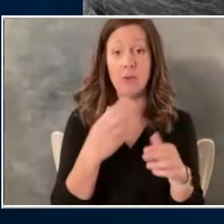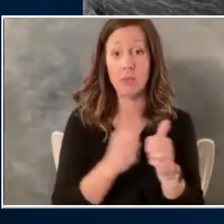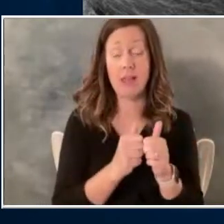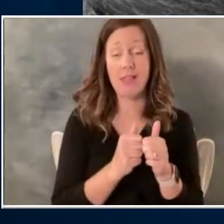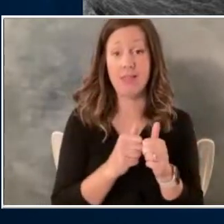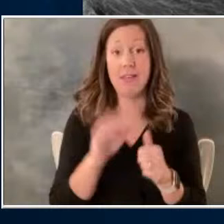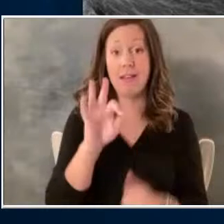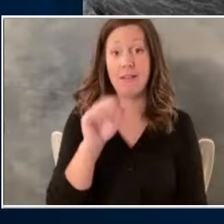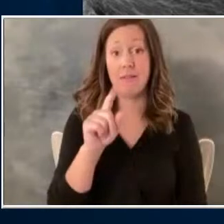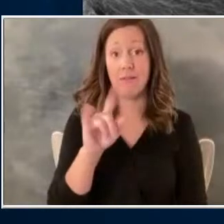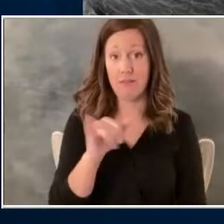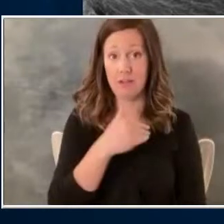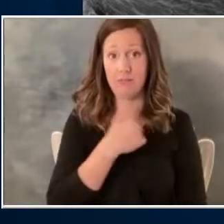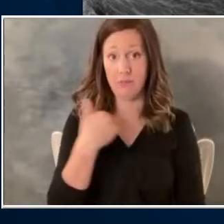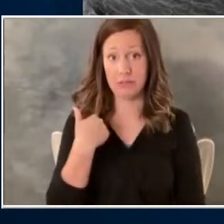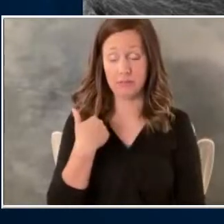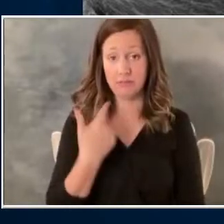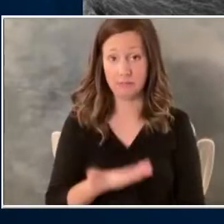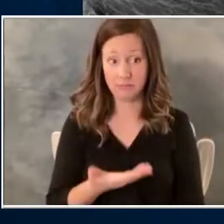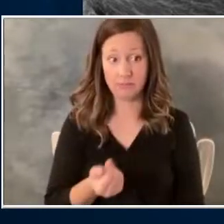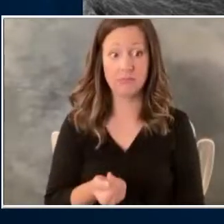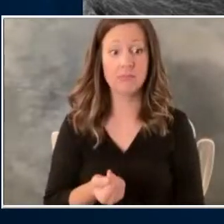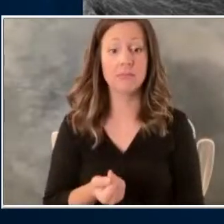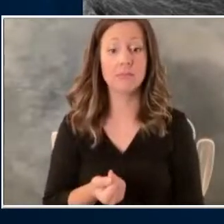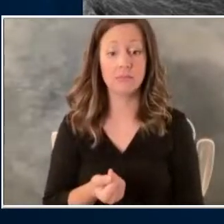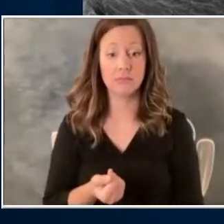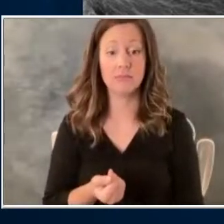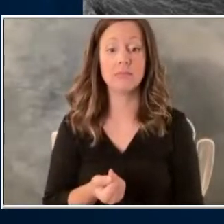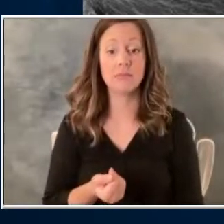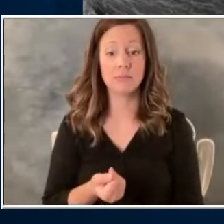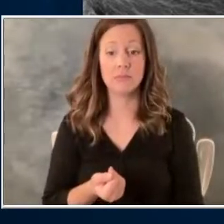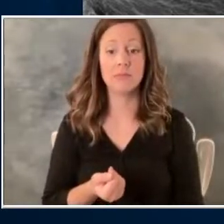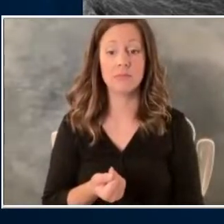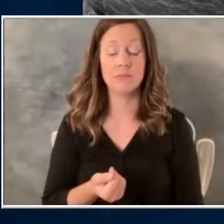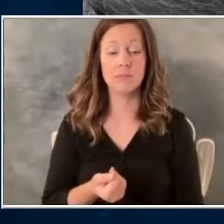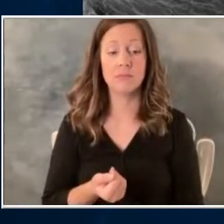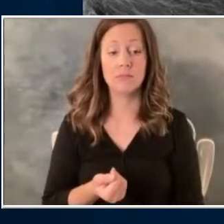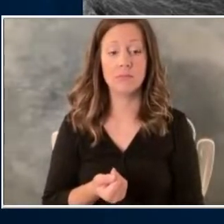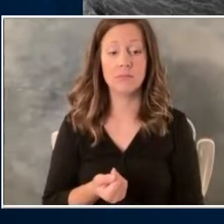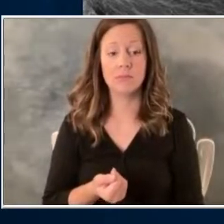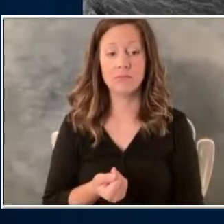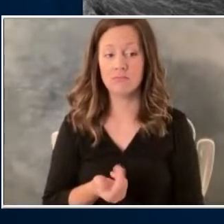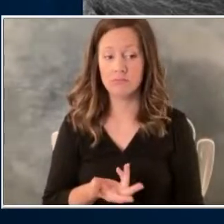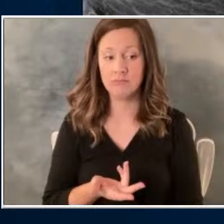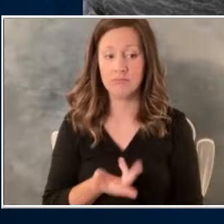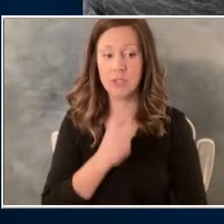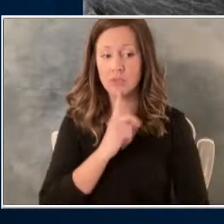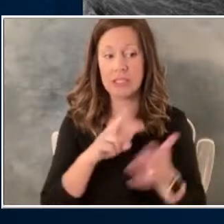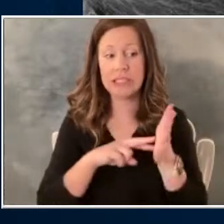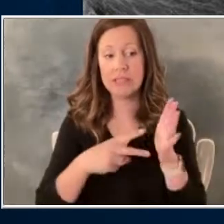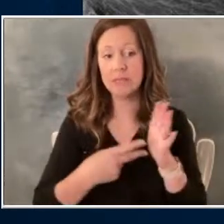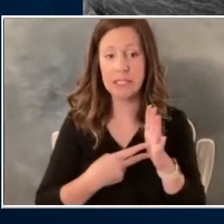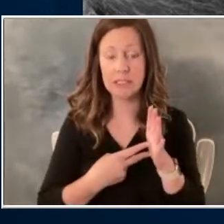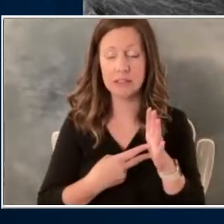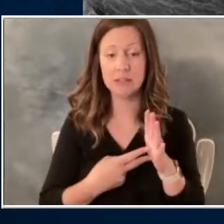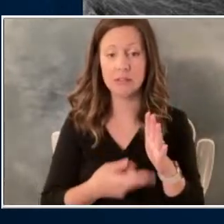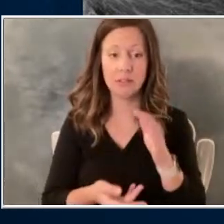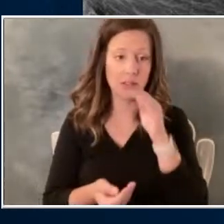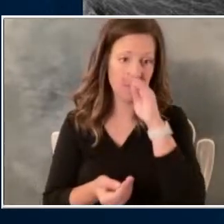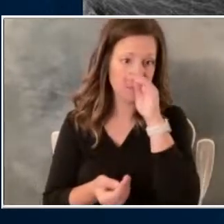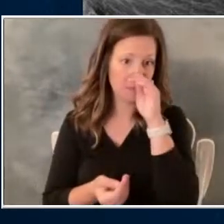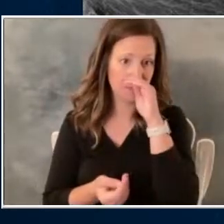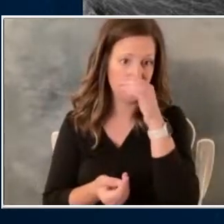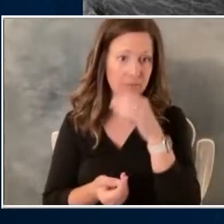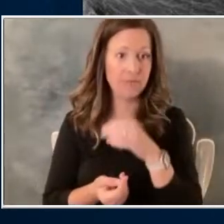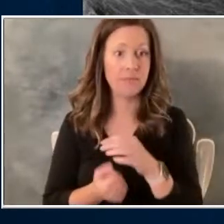that the radiologist may mention on your mammogram report. Basically, this means that the grayness you